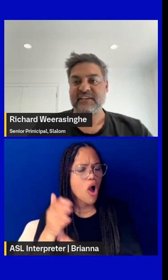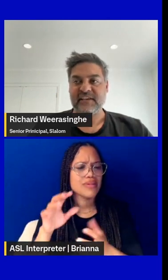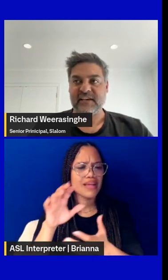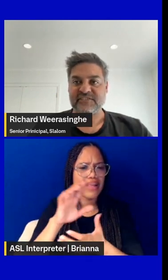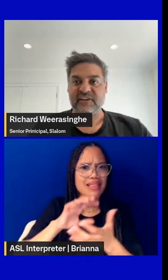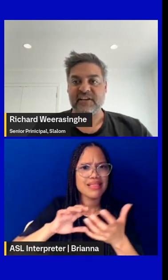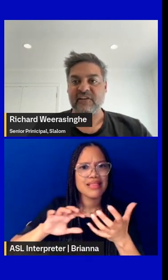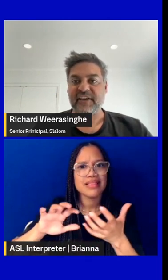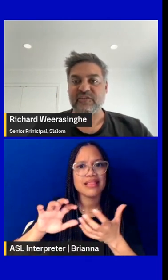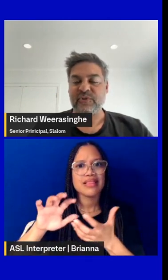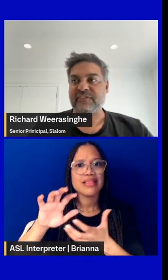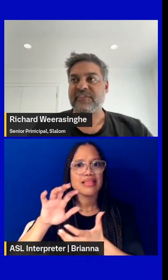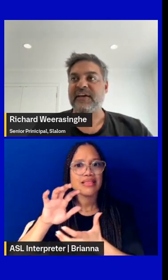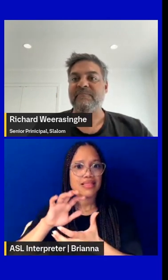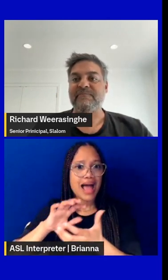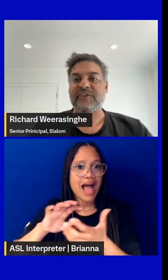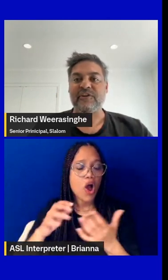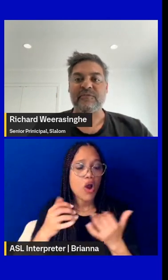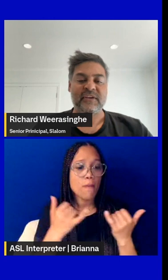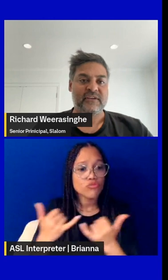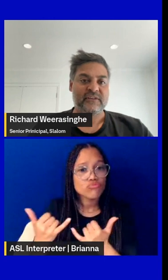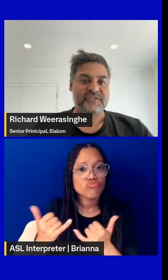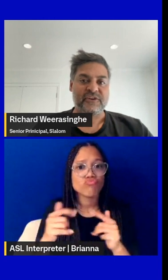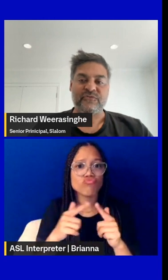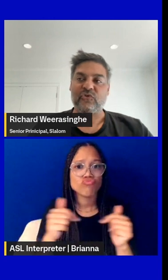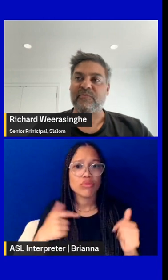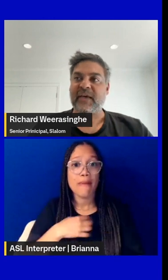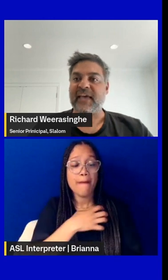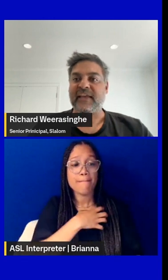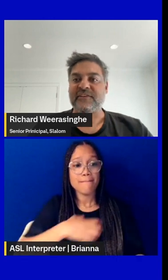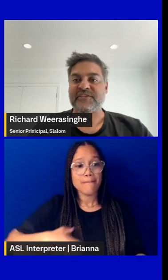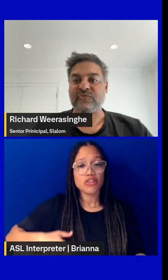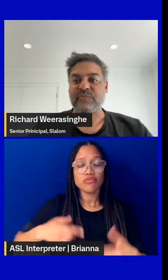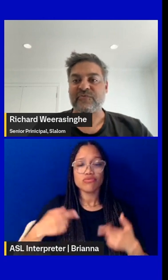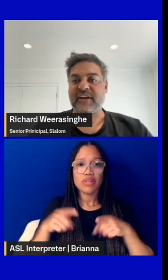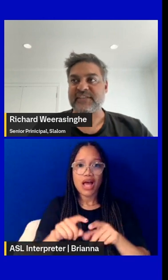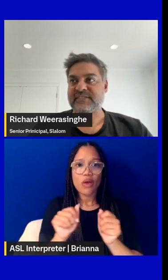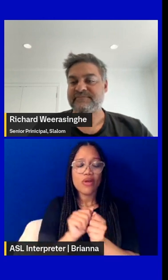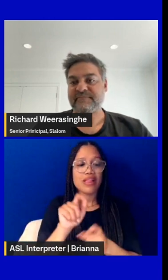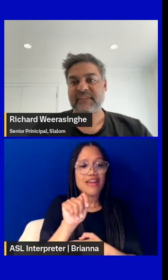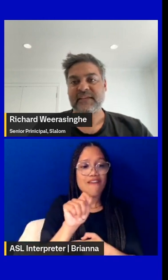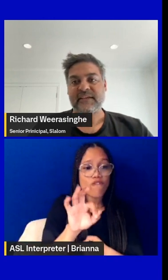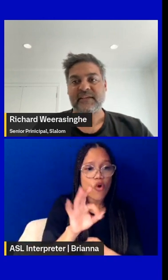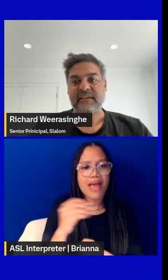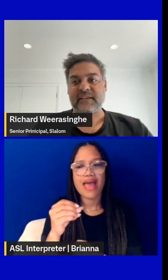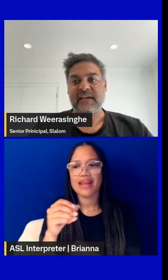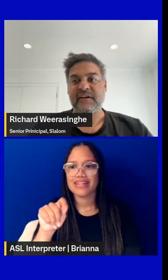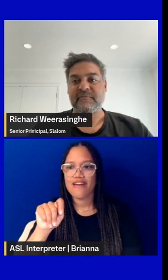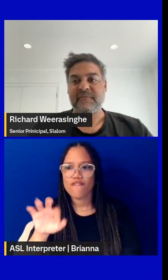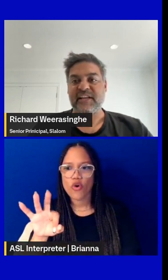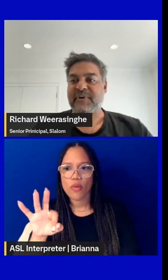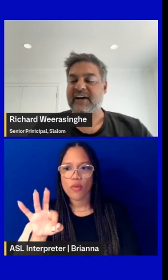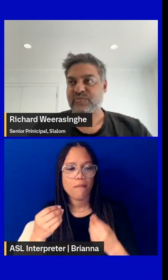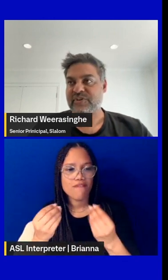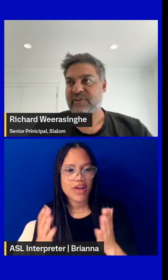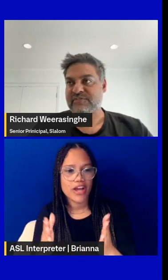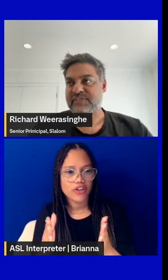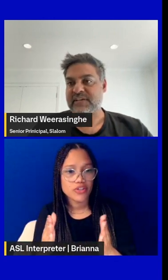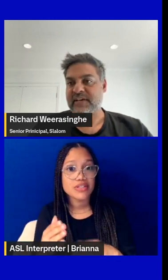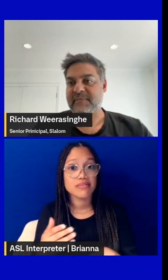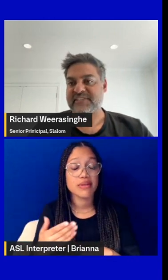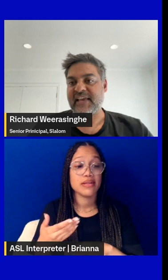ambassador, aligned with Terraform and Terraform providers. In a past